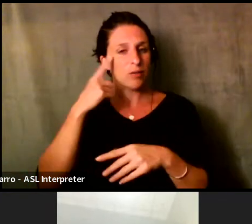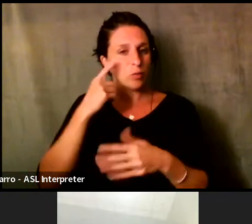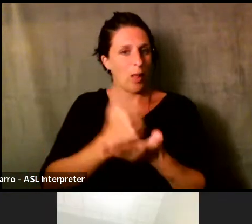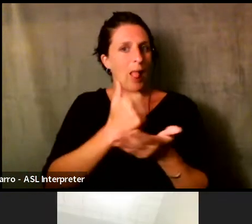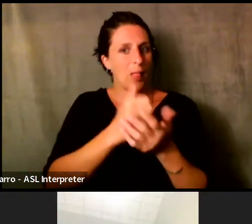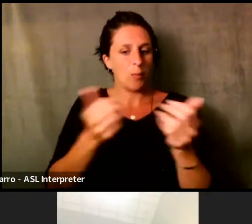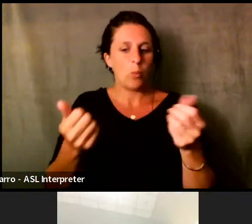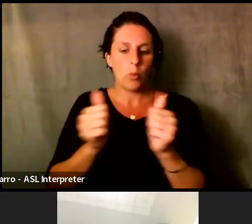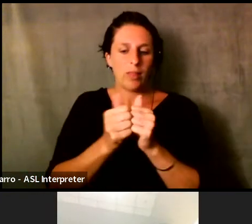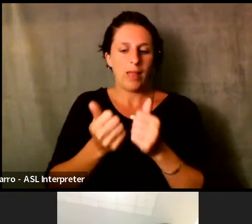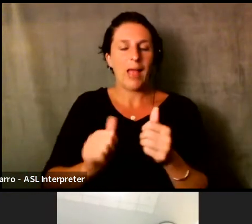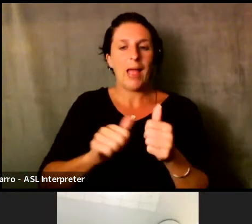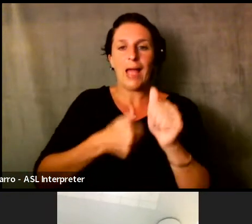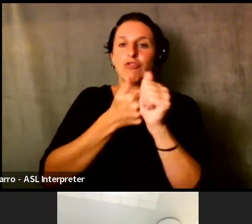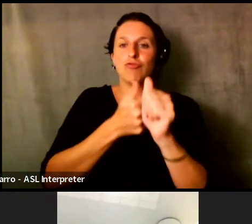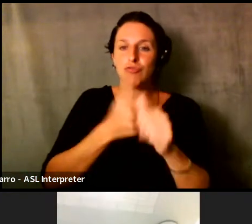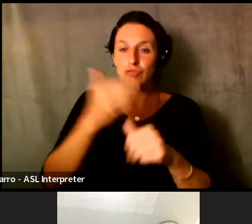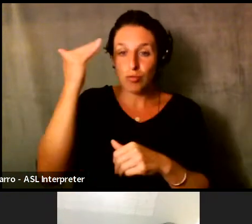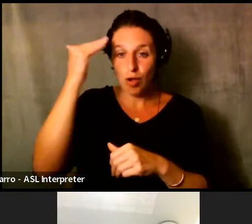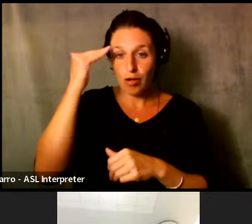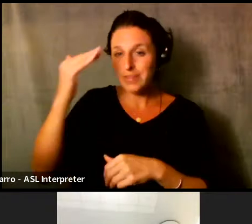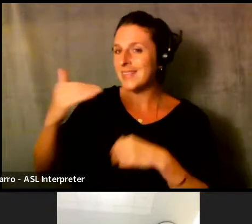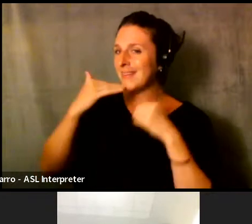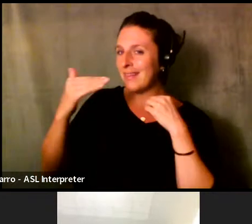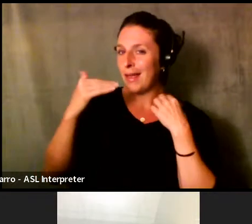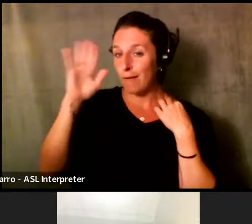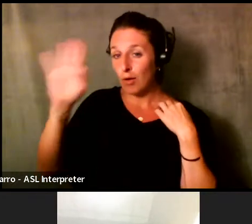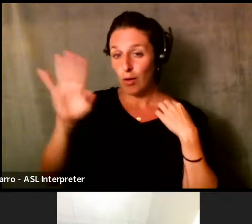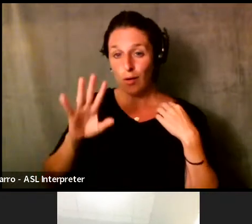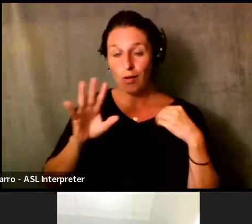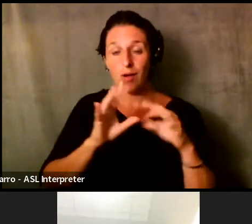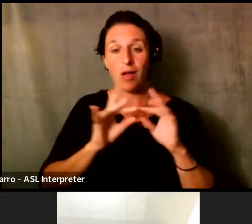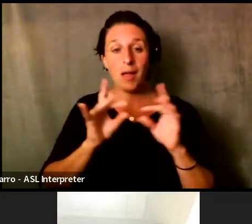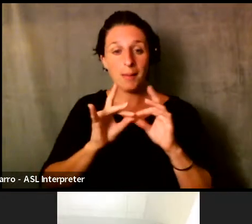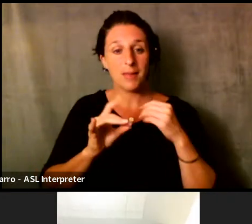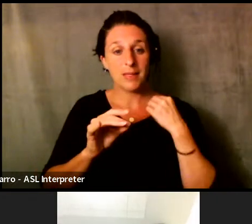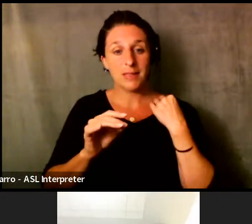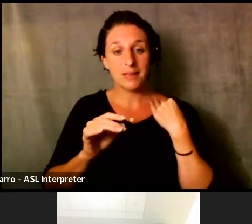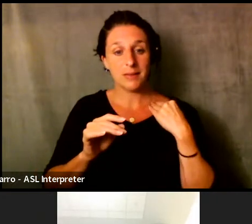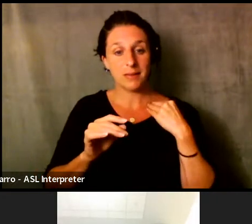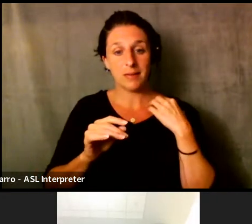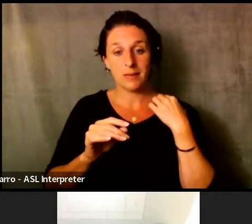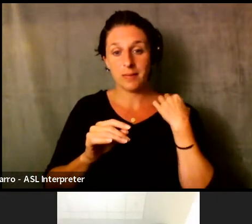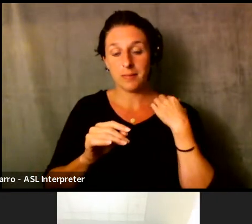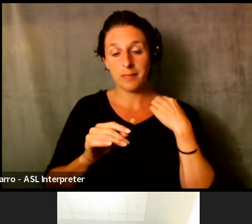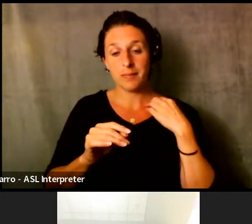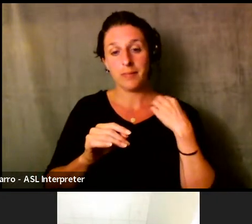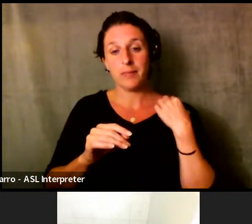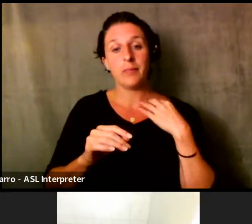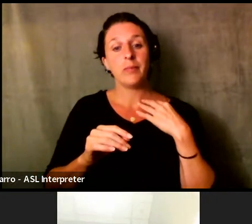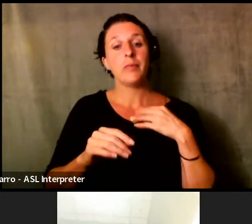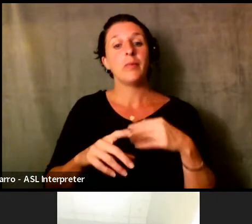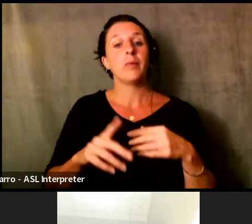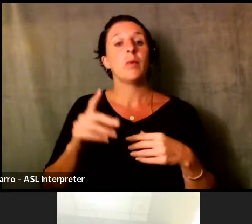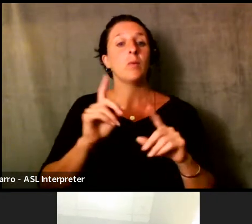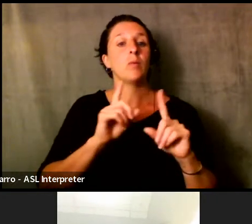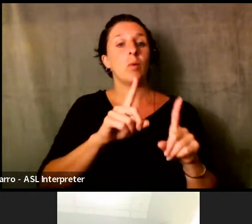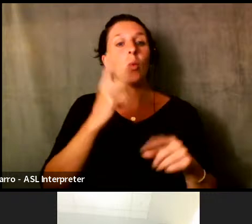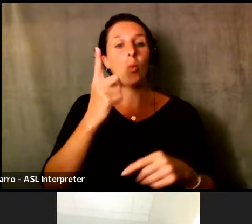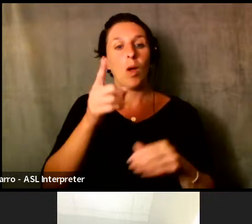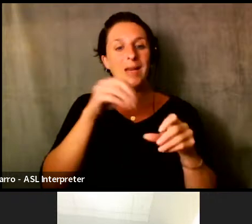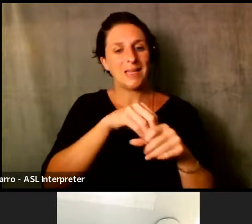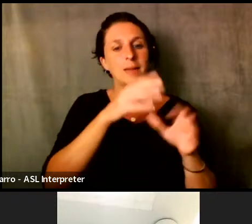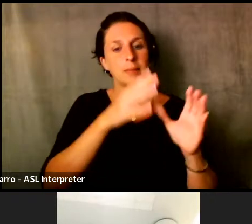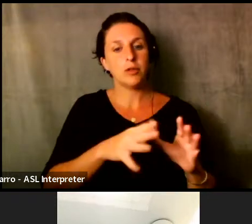very much for your comment. We will go on to one in-person comment.